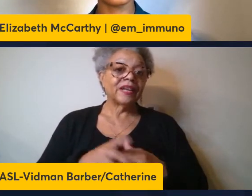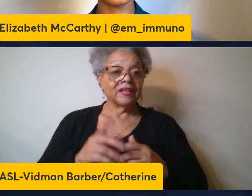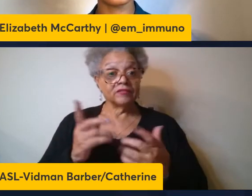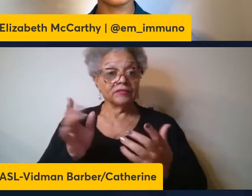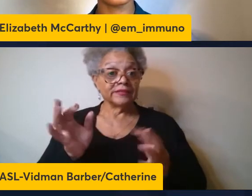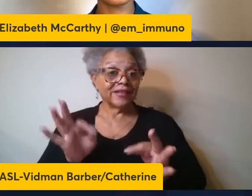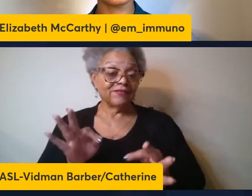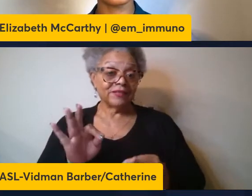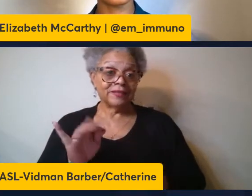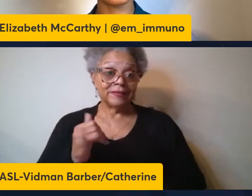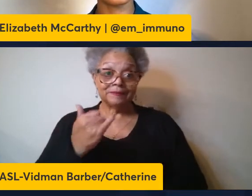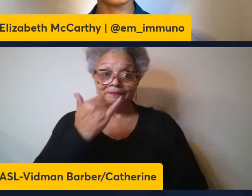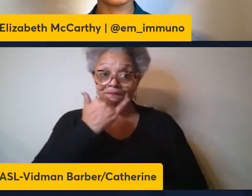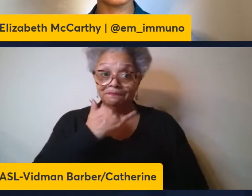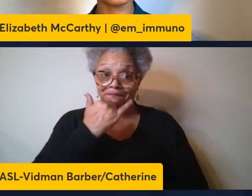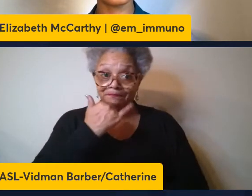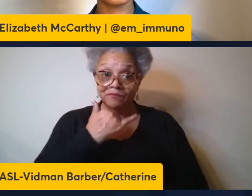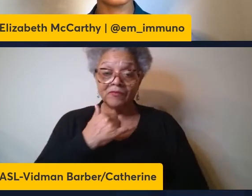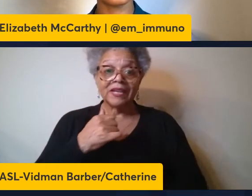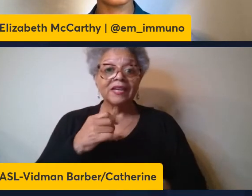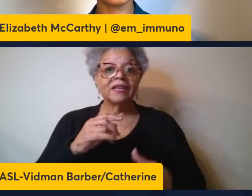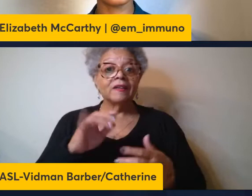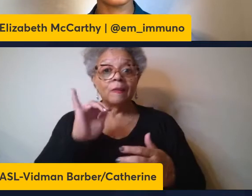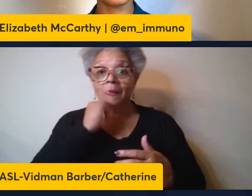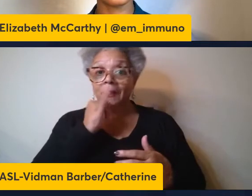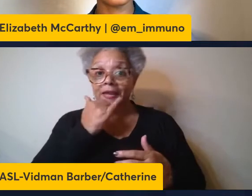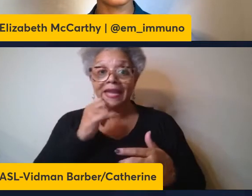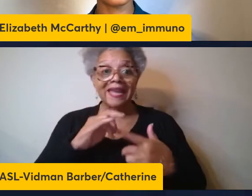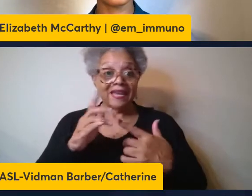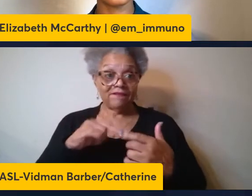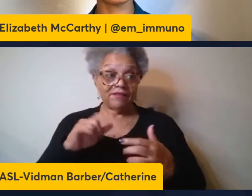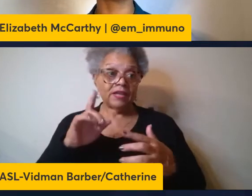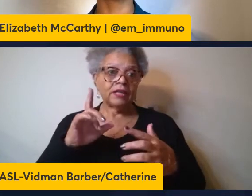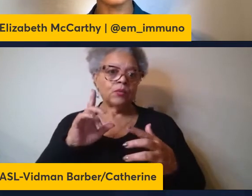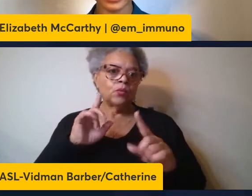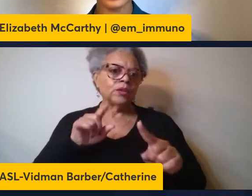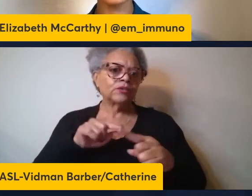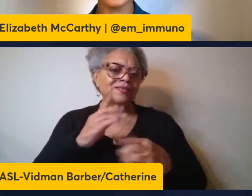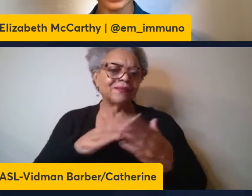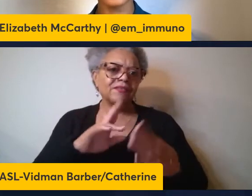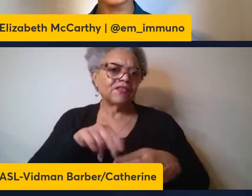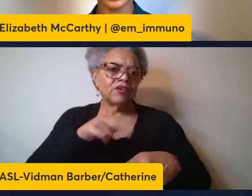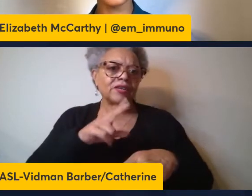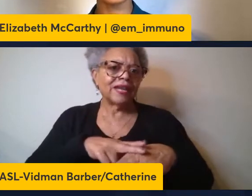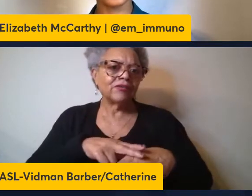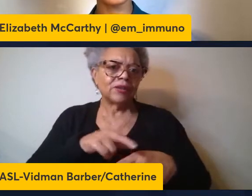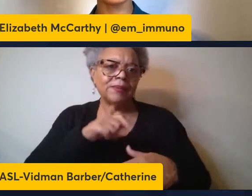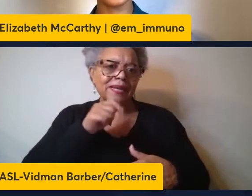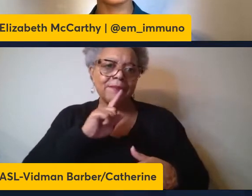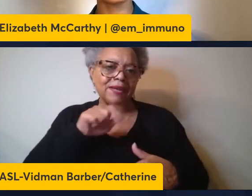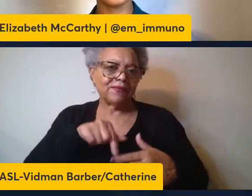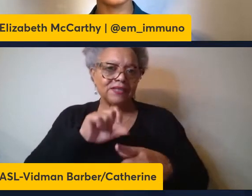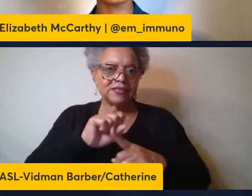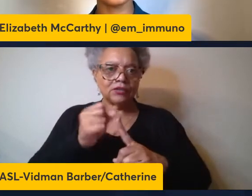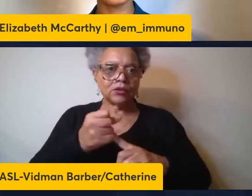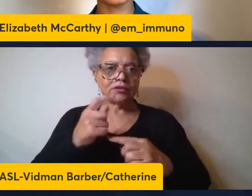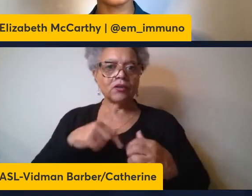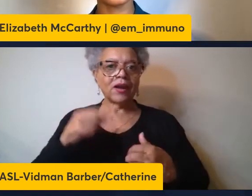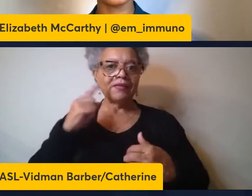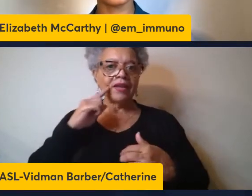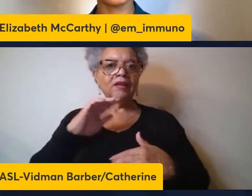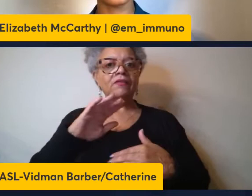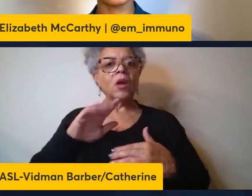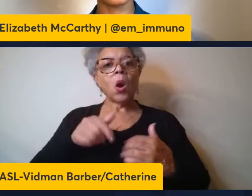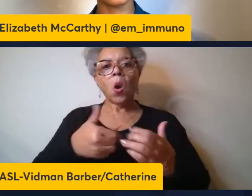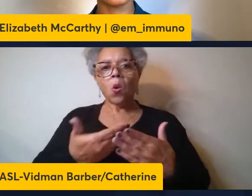accidental. If I went by what I thought I was natural at, I would definitely not be in this situation, I think. So I think the whole thing of what is a